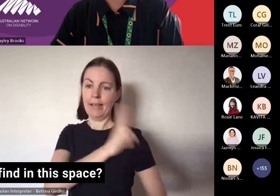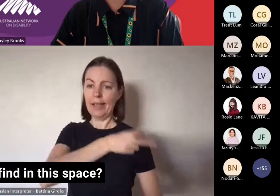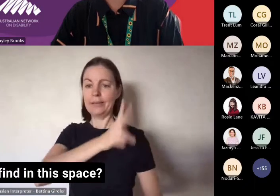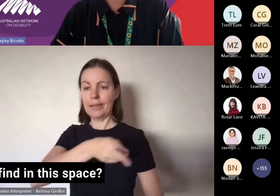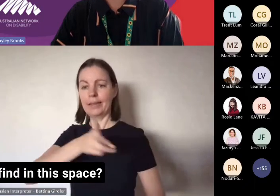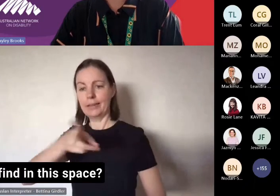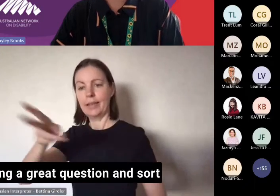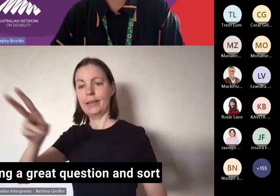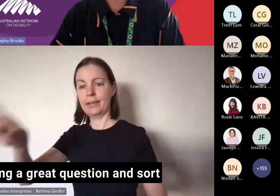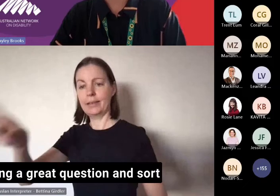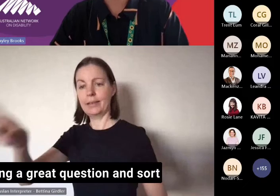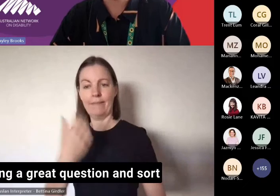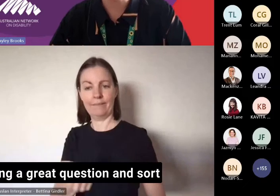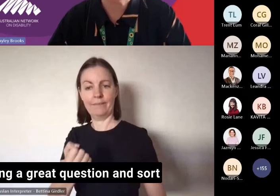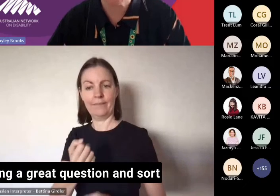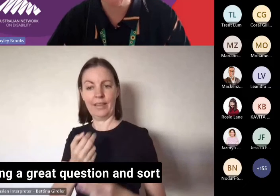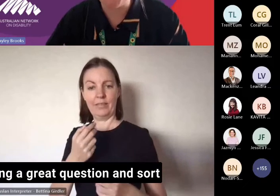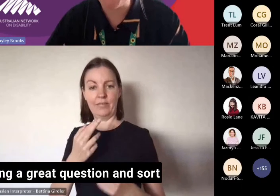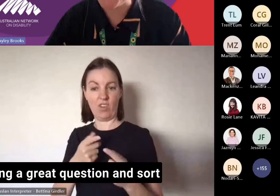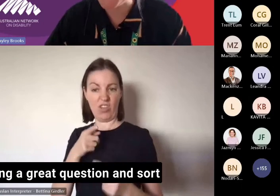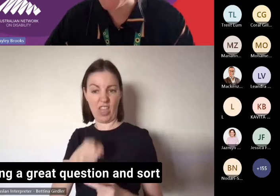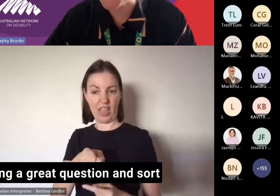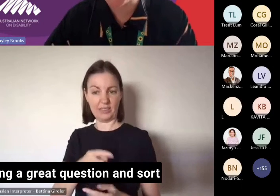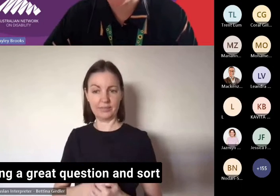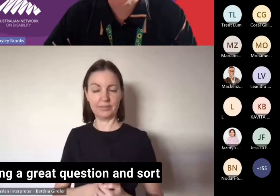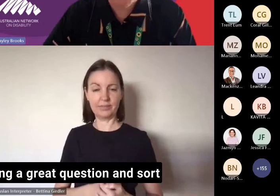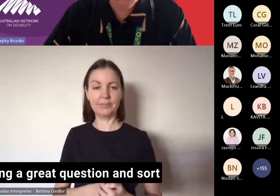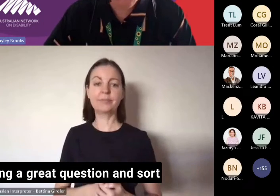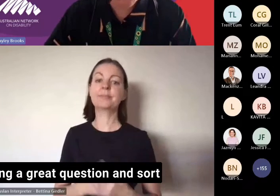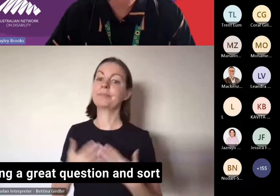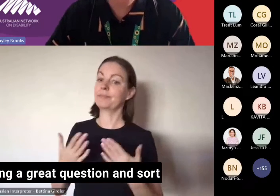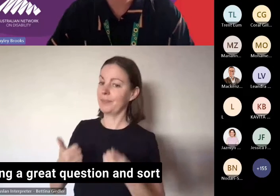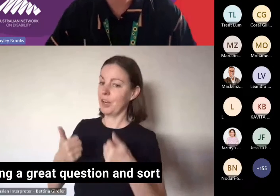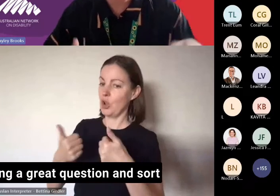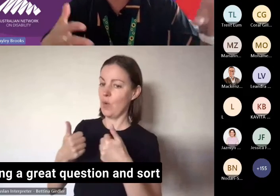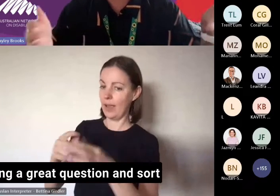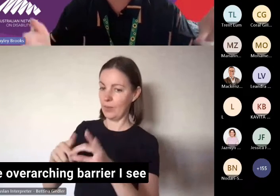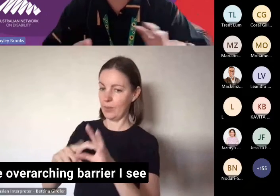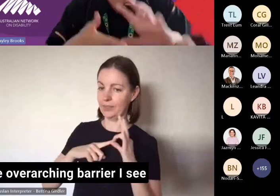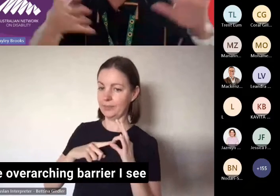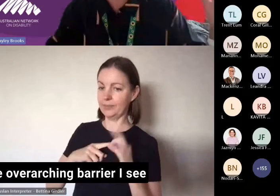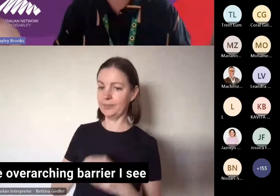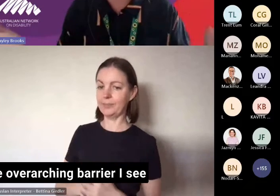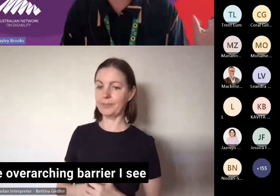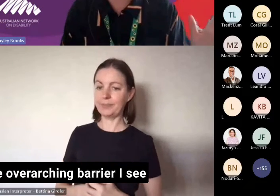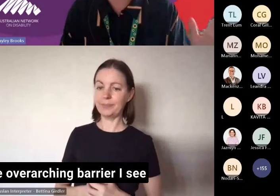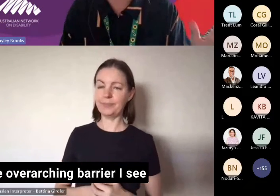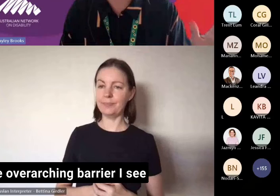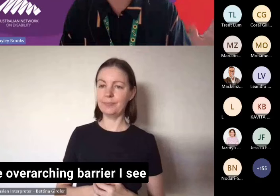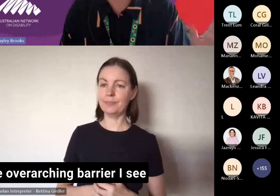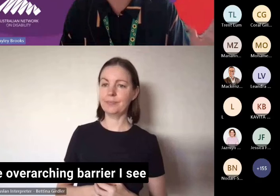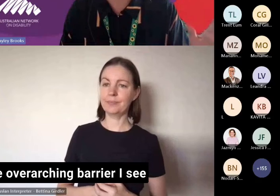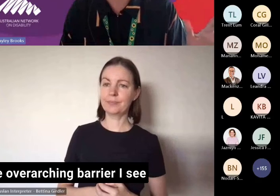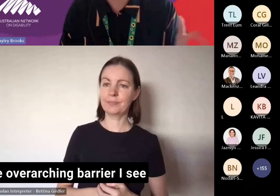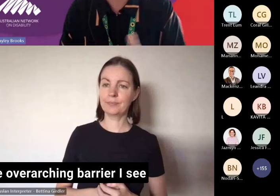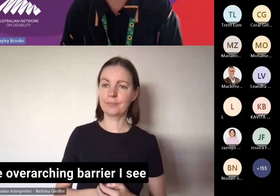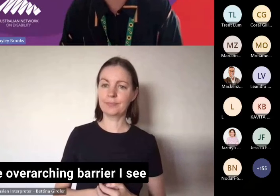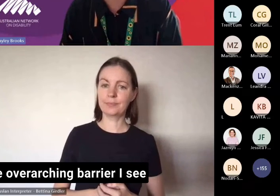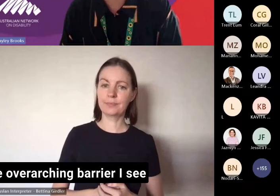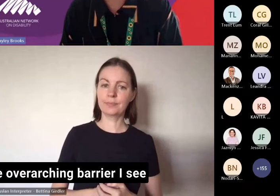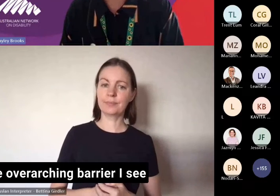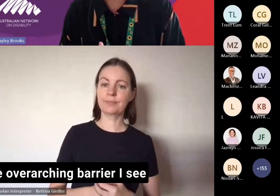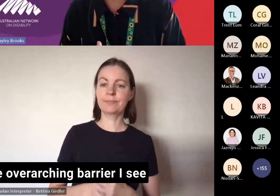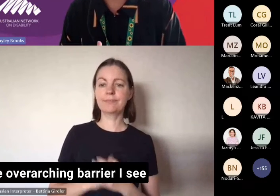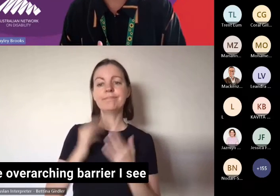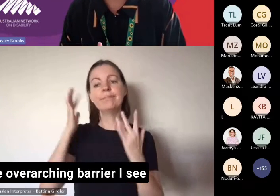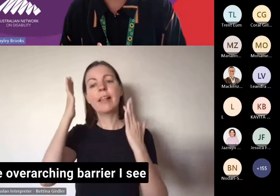this space? Yeah, Hayley speaking, a great question, and sort of thinking of the overarching